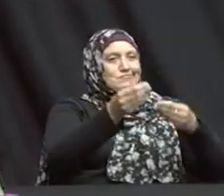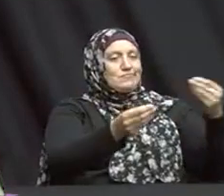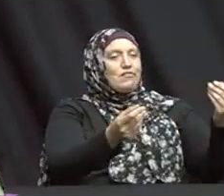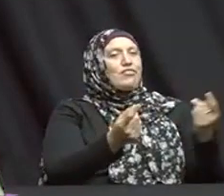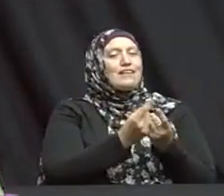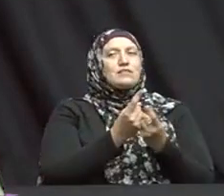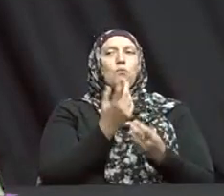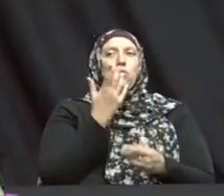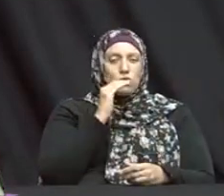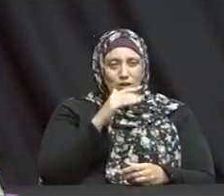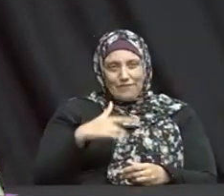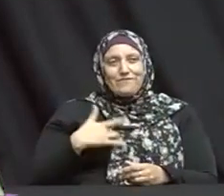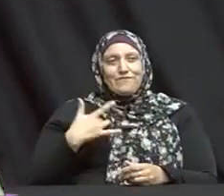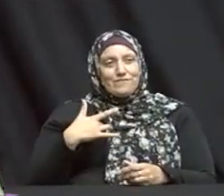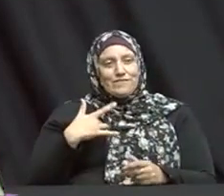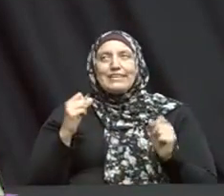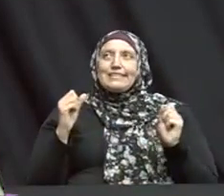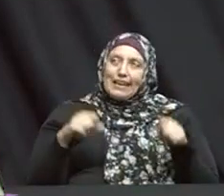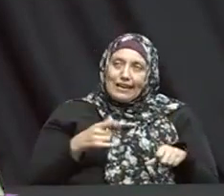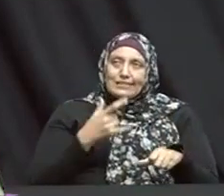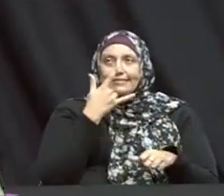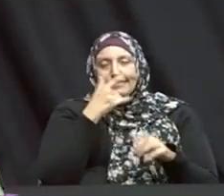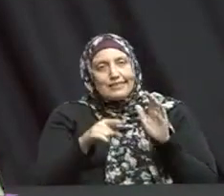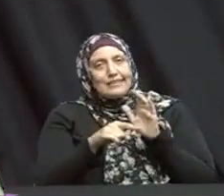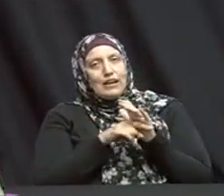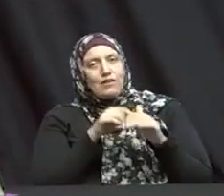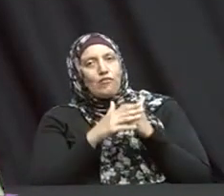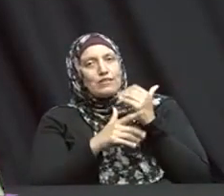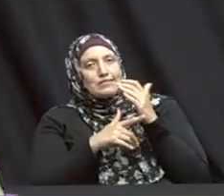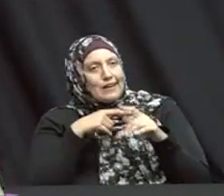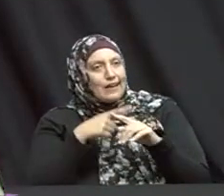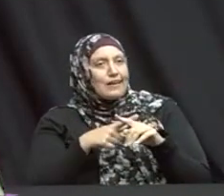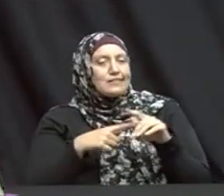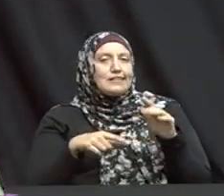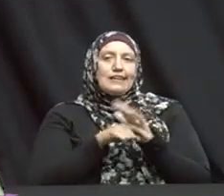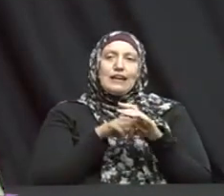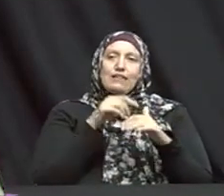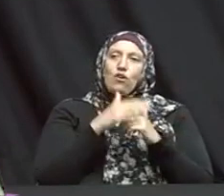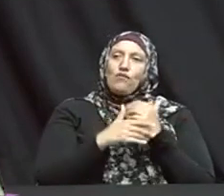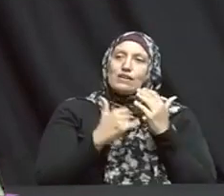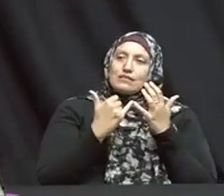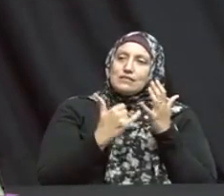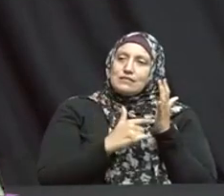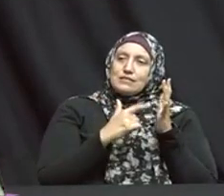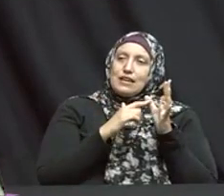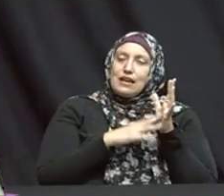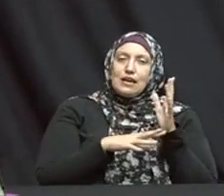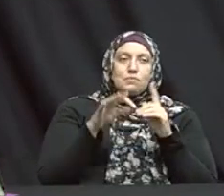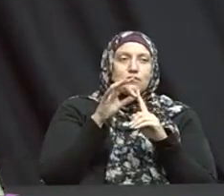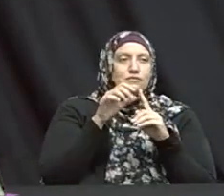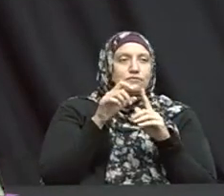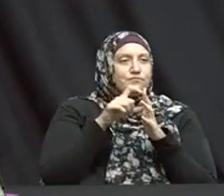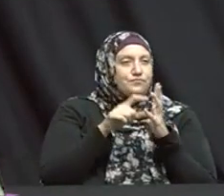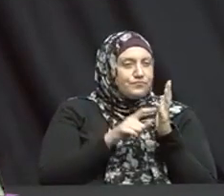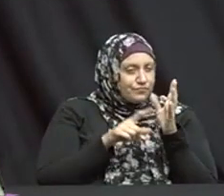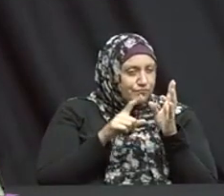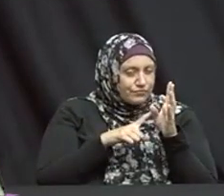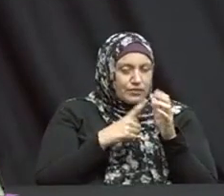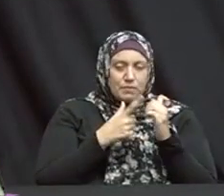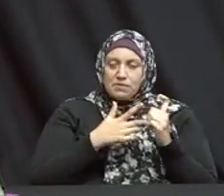duty consequences to doing that. But my view is if you're going to